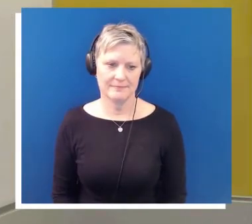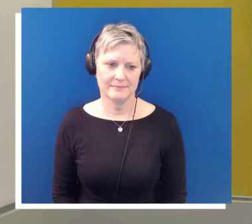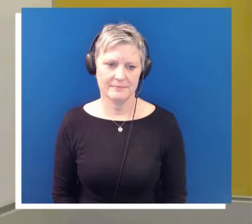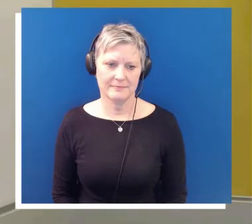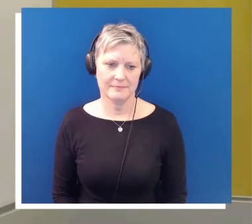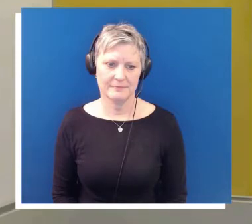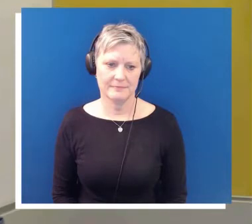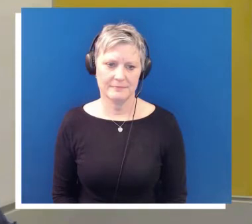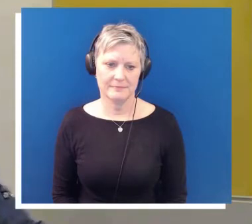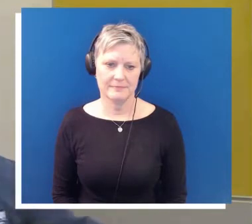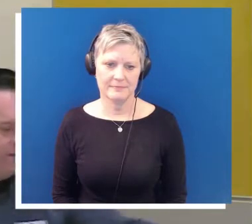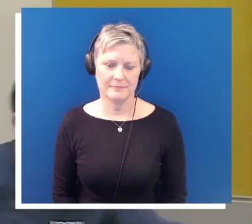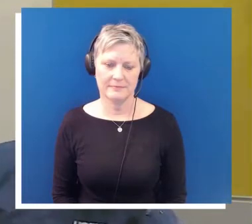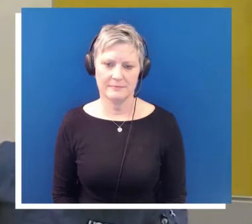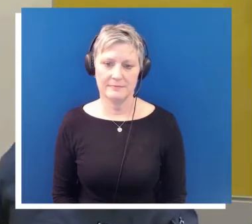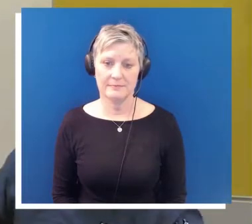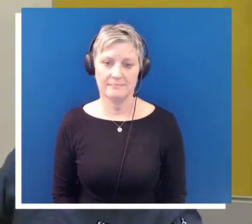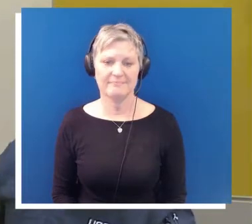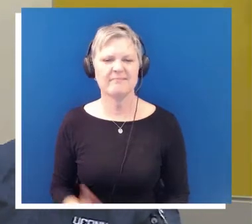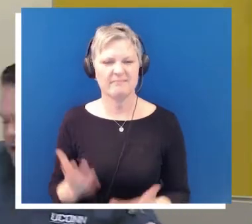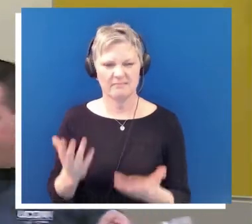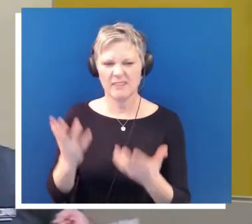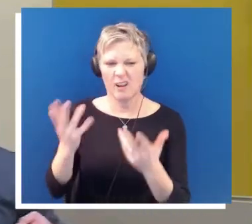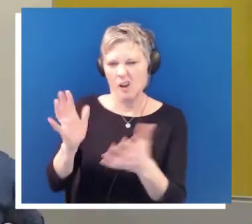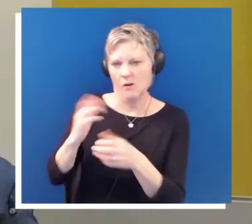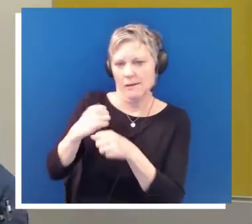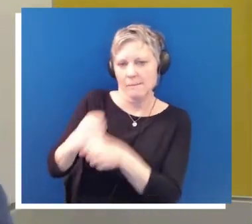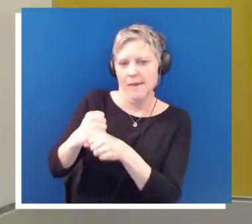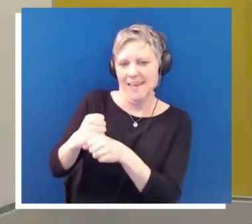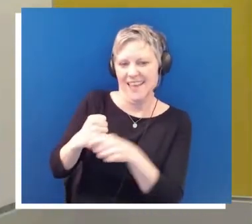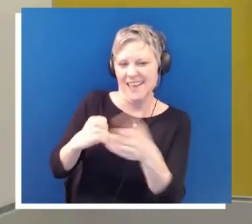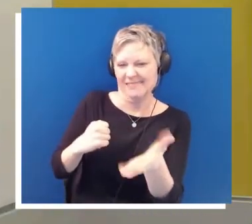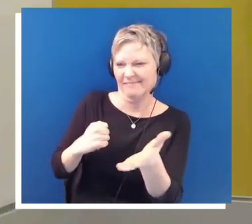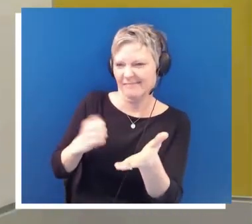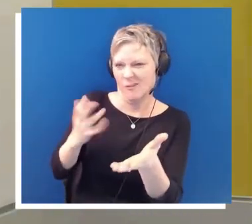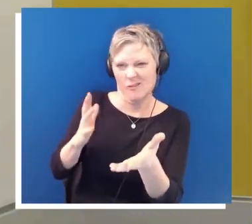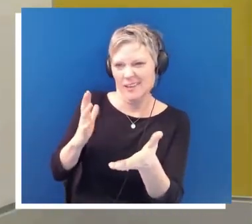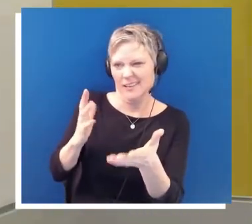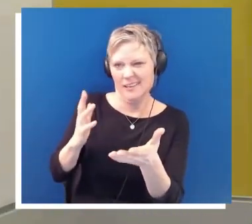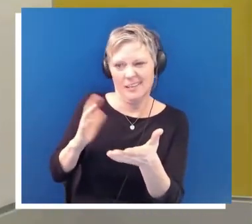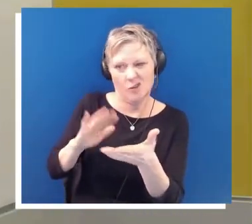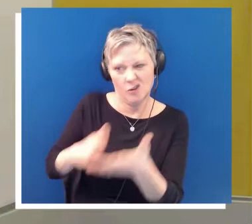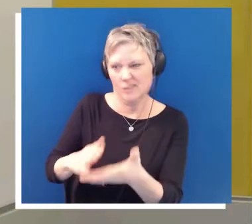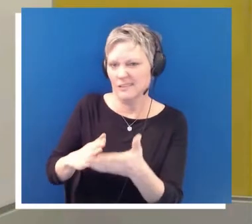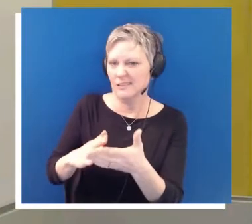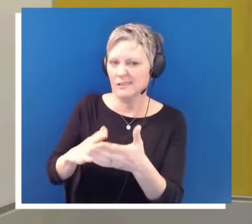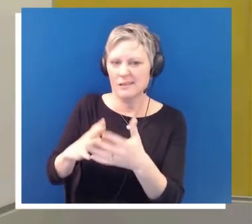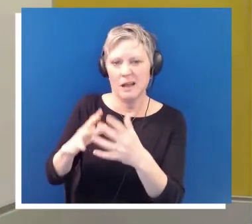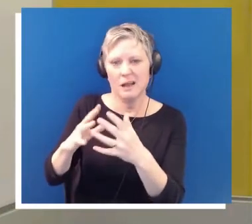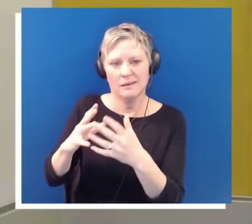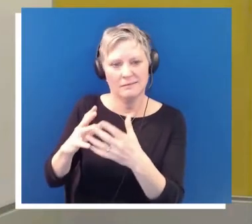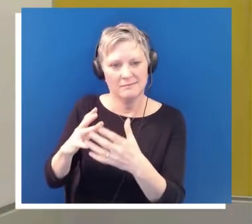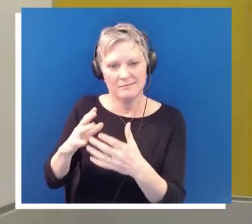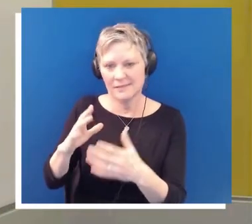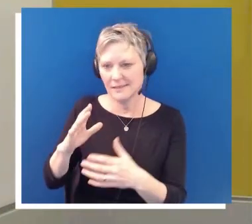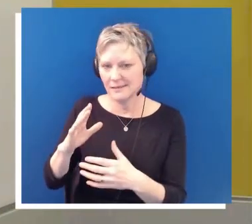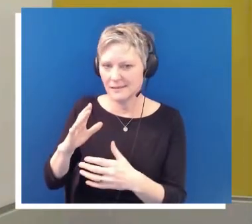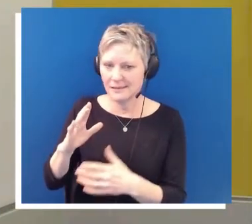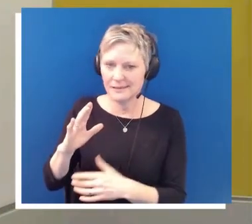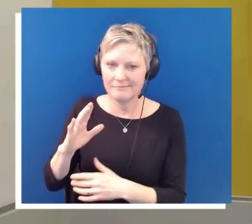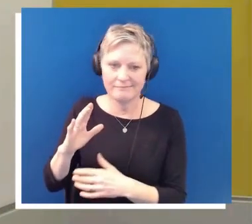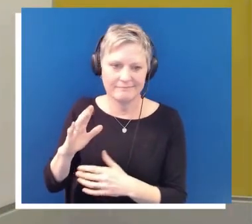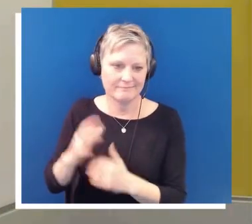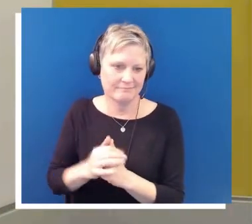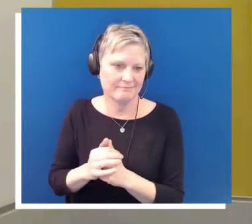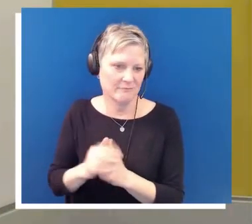that. And then, I actually can show you right now, I actually have some made that actually had a chance to simmer. So what I'm going to do is I'm going to